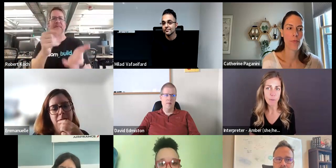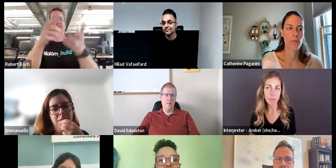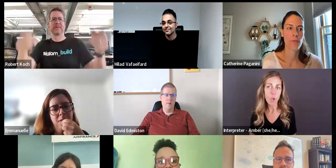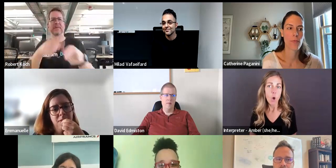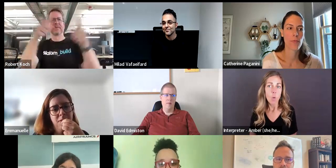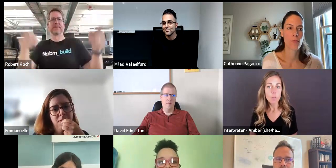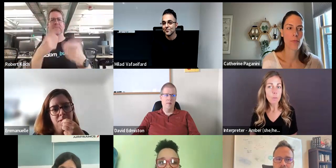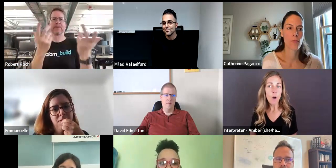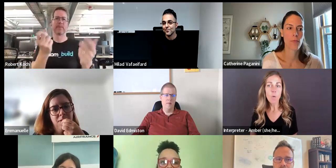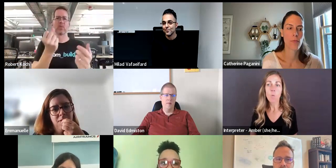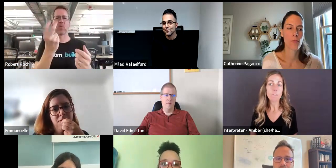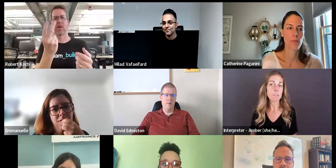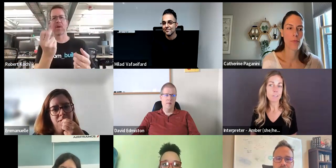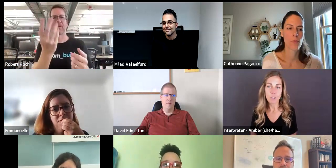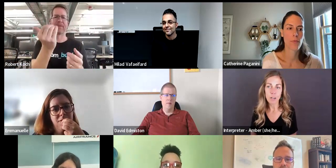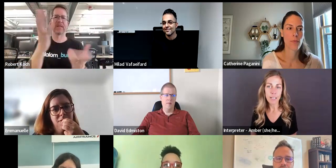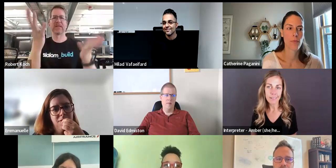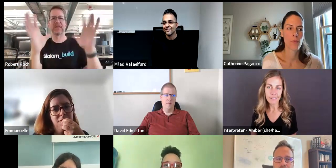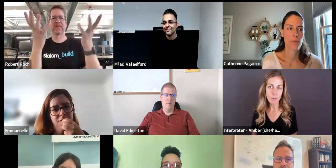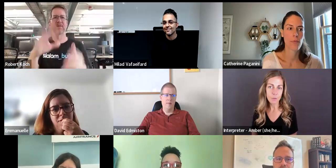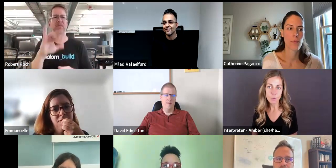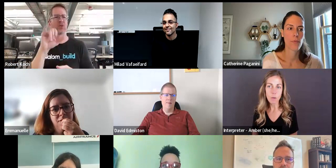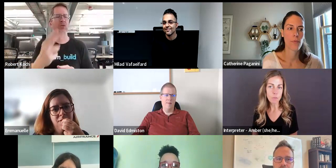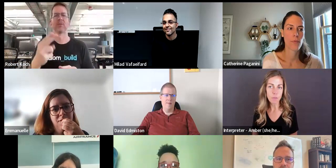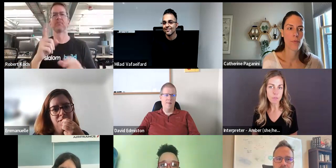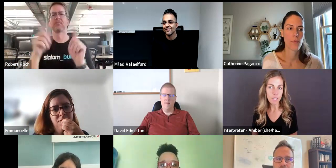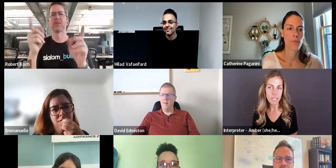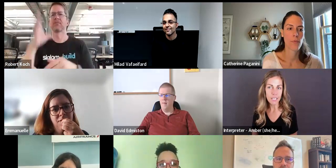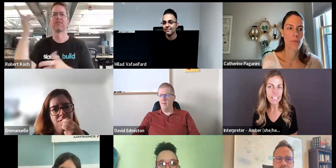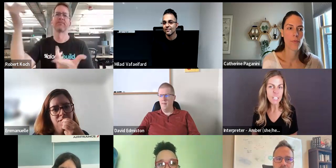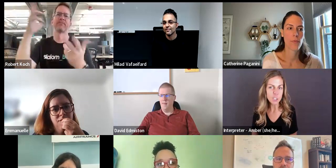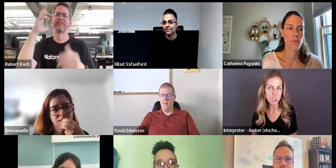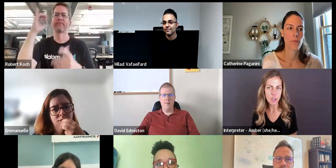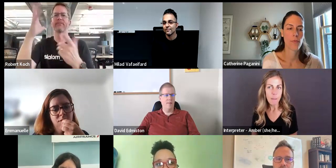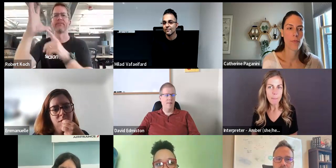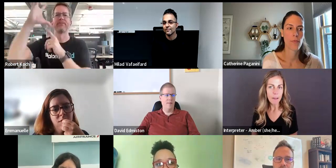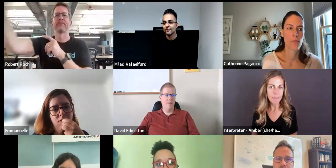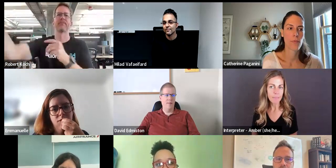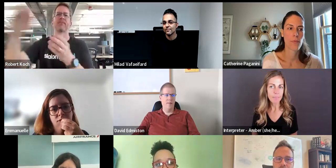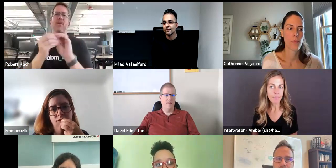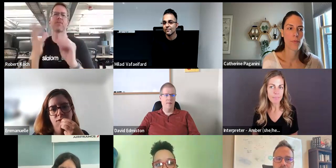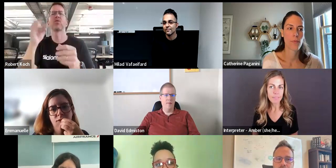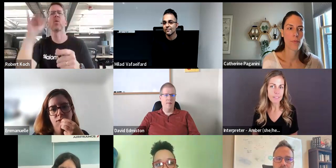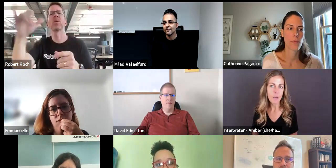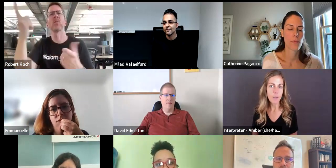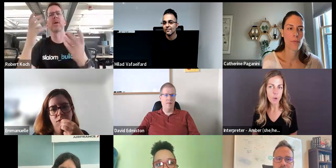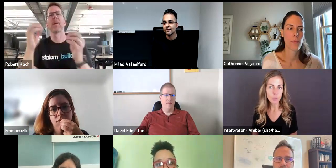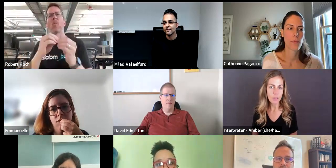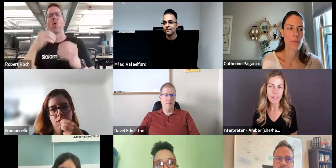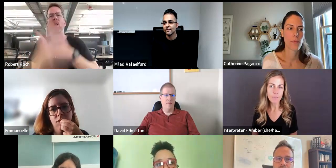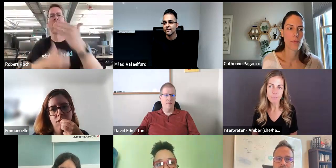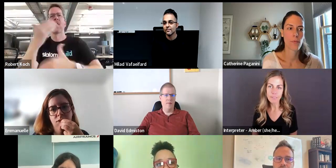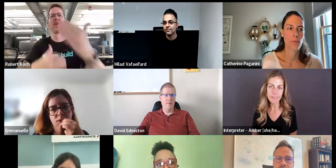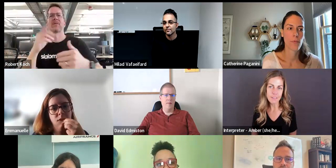400 members. We're small. We just got started, 12 to 15-ish. But that's how it